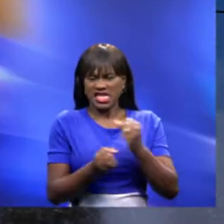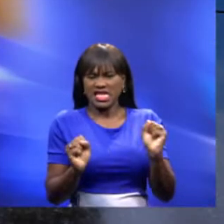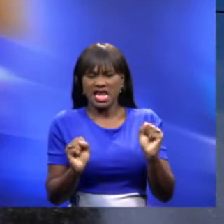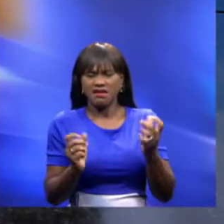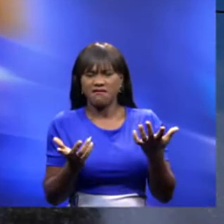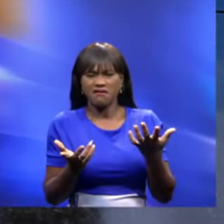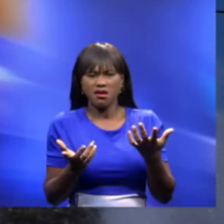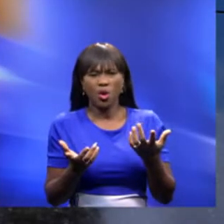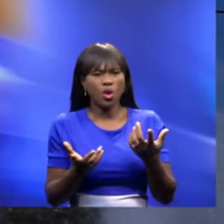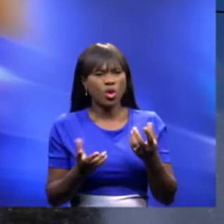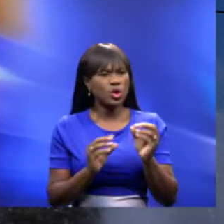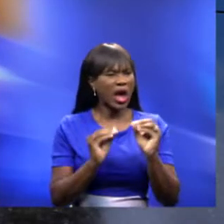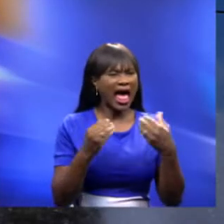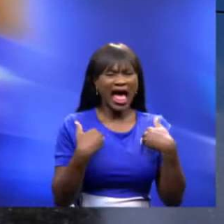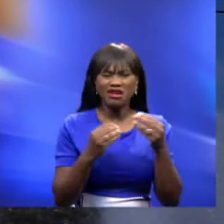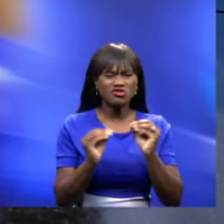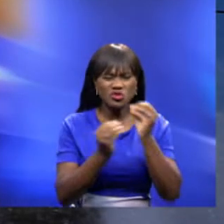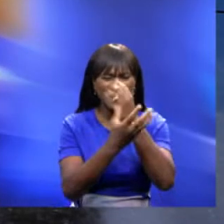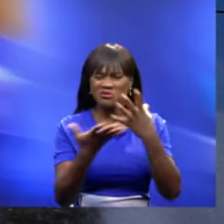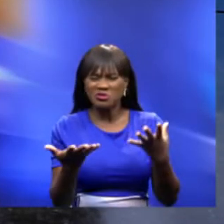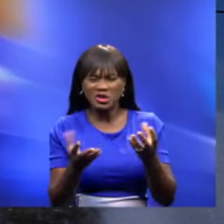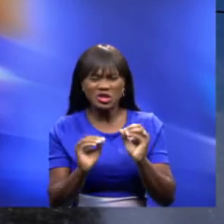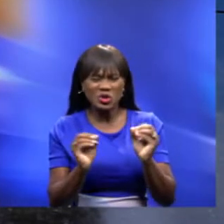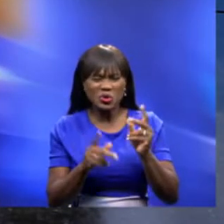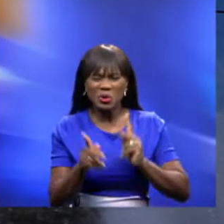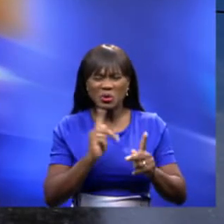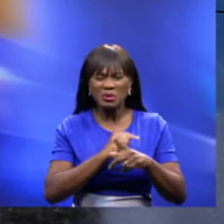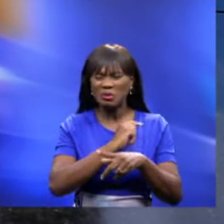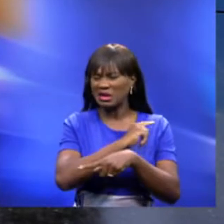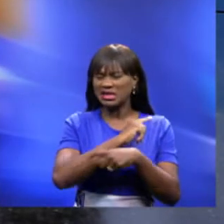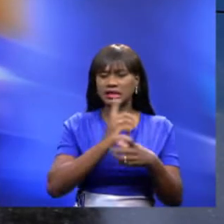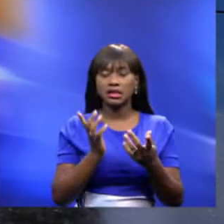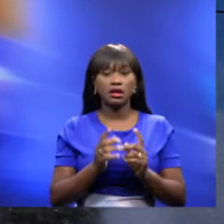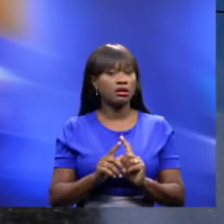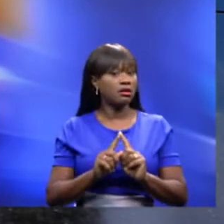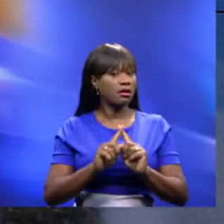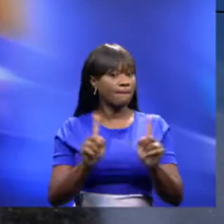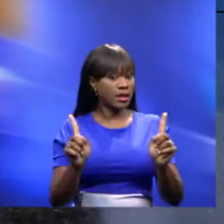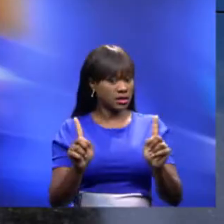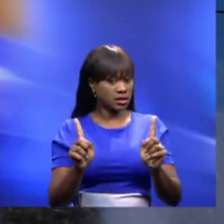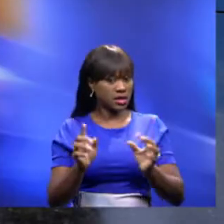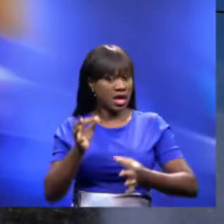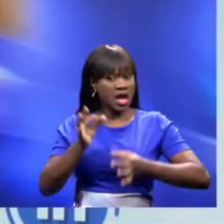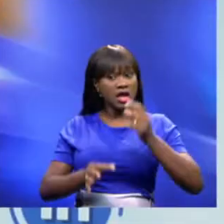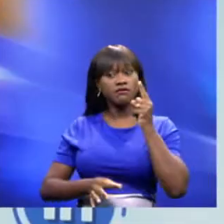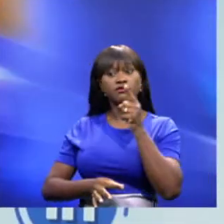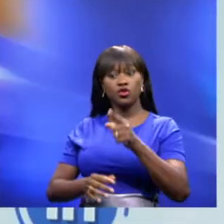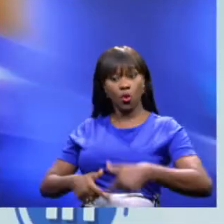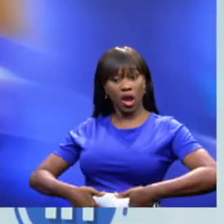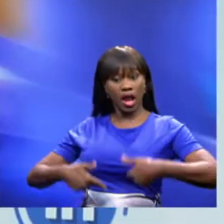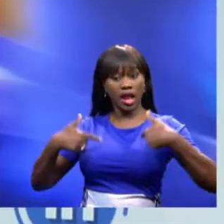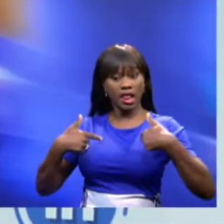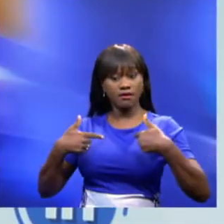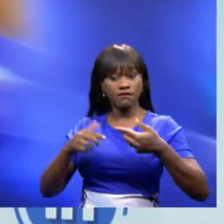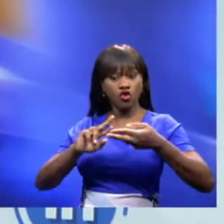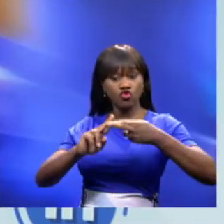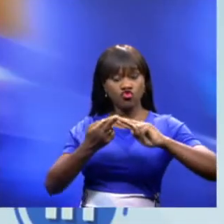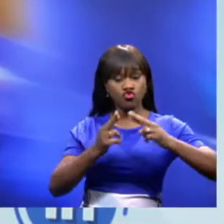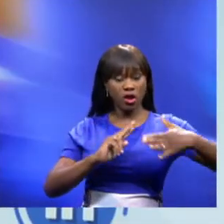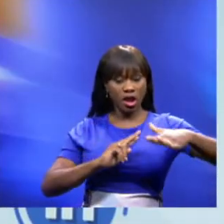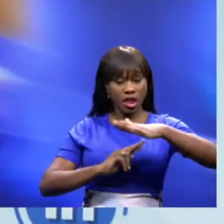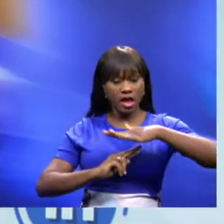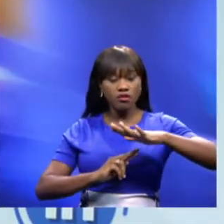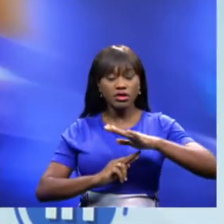Well, what I could say is that even though you're living in a rural area by yourself, you still